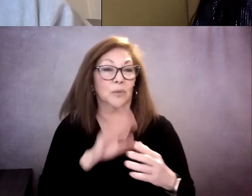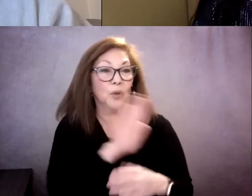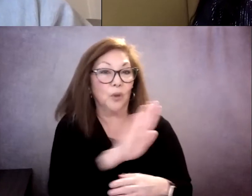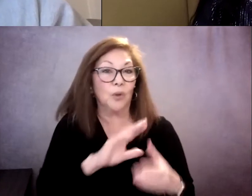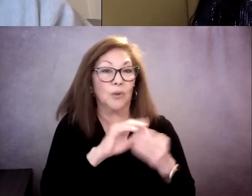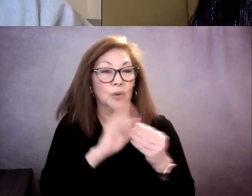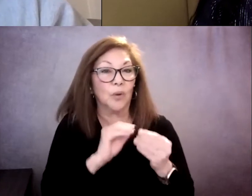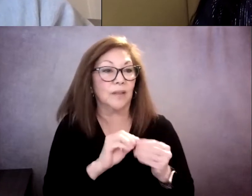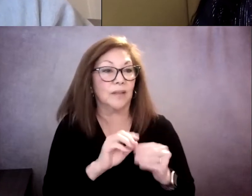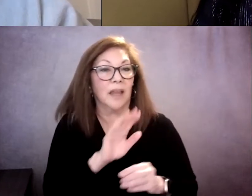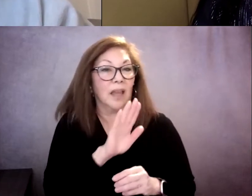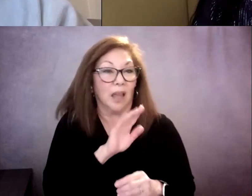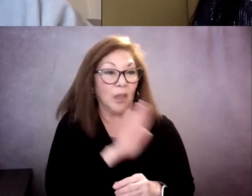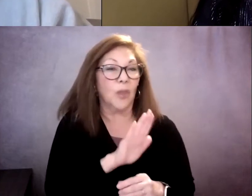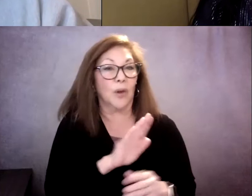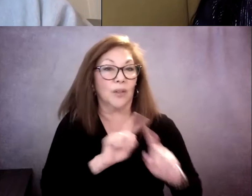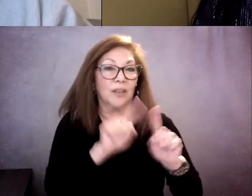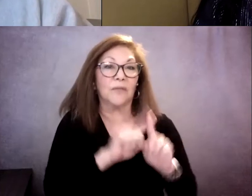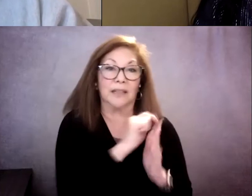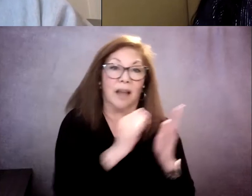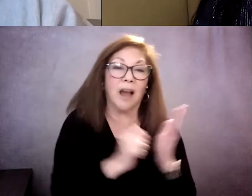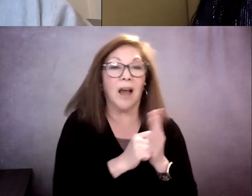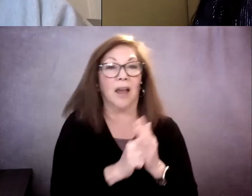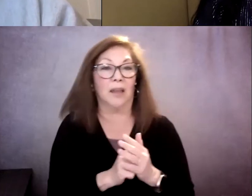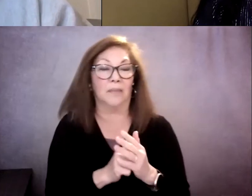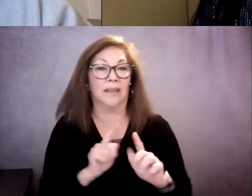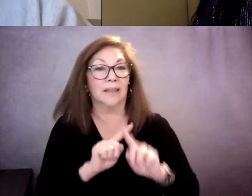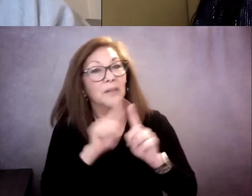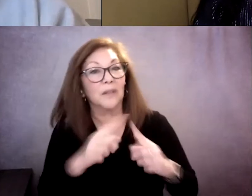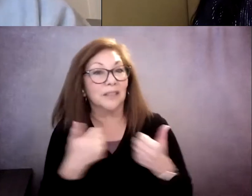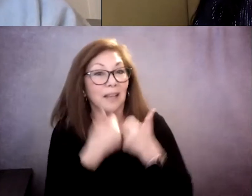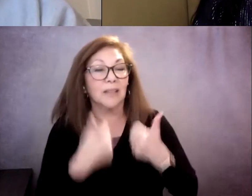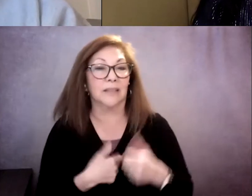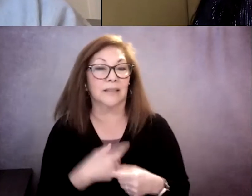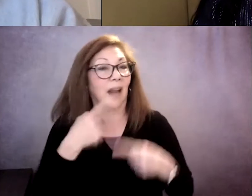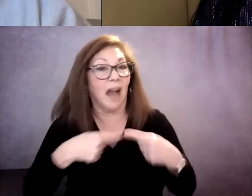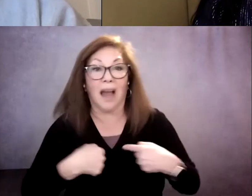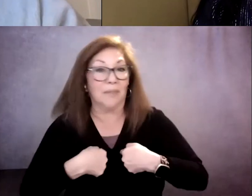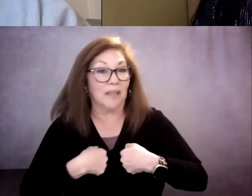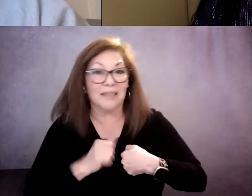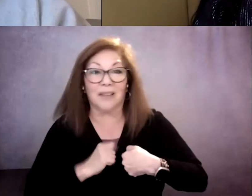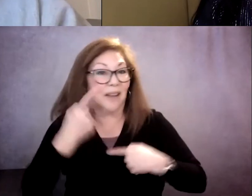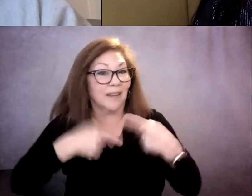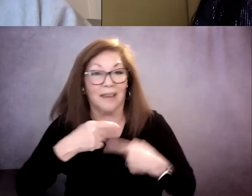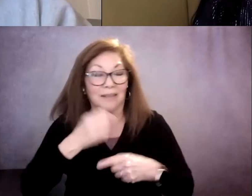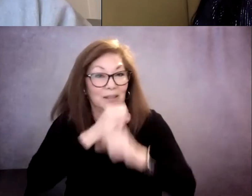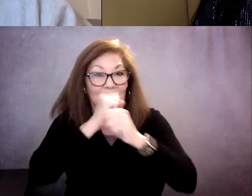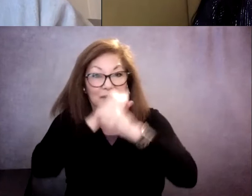completely different era and against a set of challenges that I just cannot imagine because I live in a